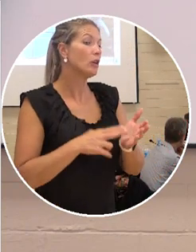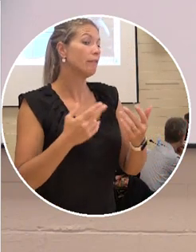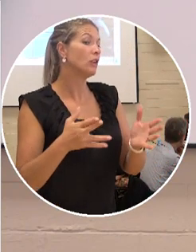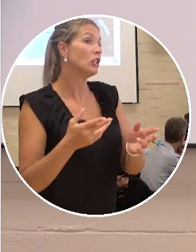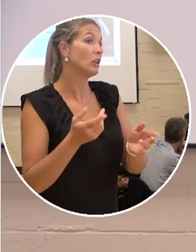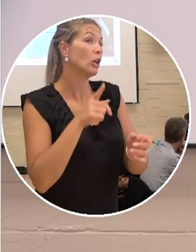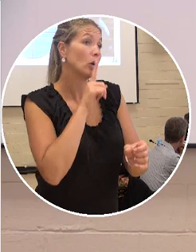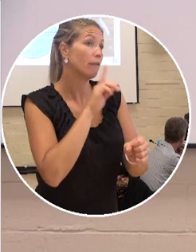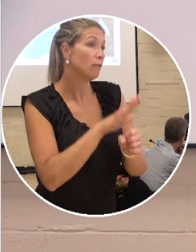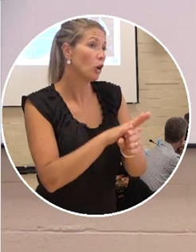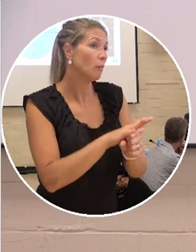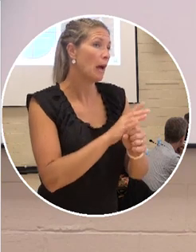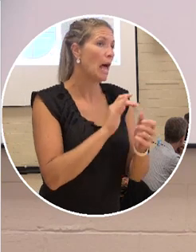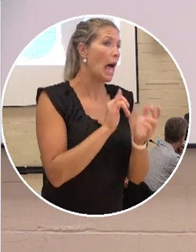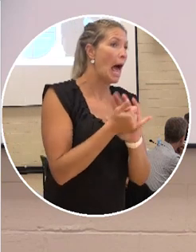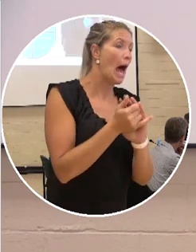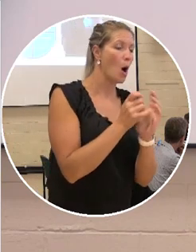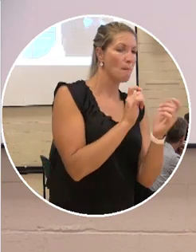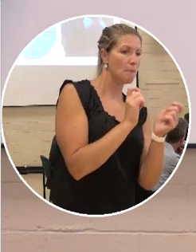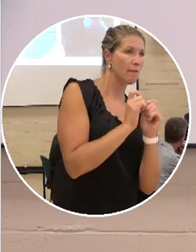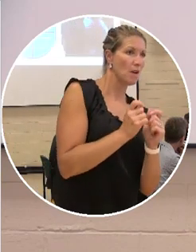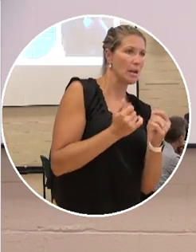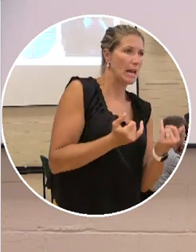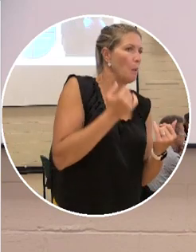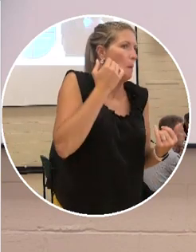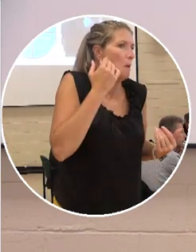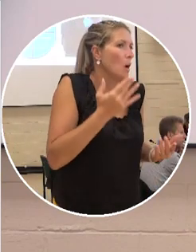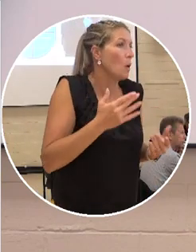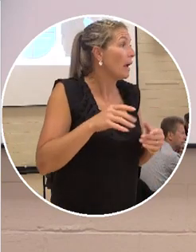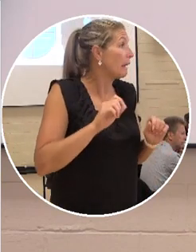But, Terry, I don't know if you had anything to add to that.